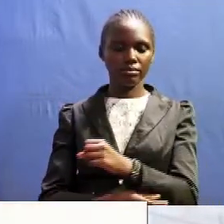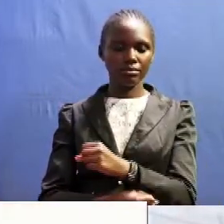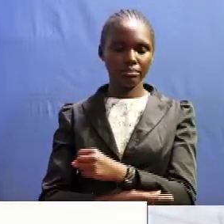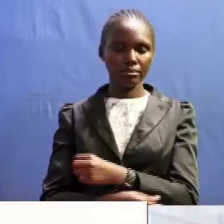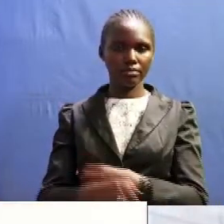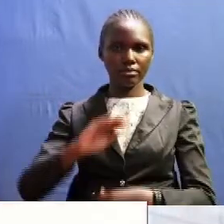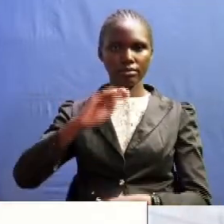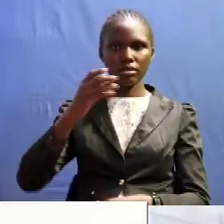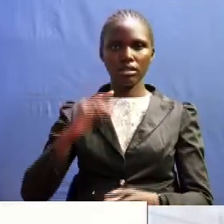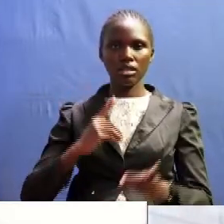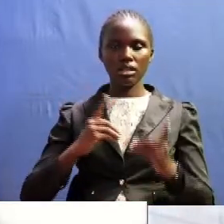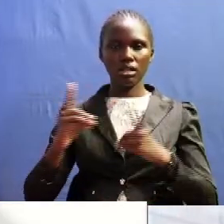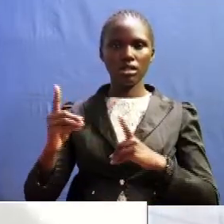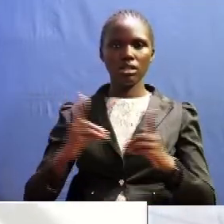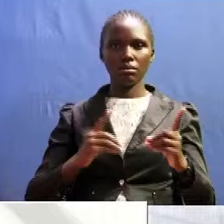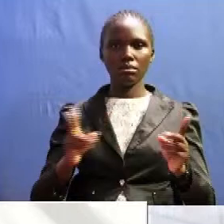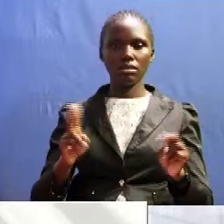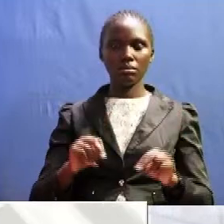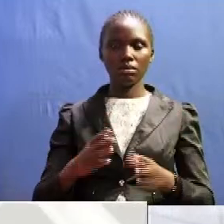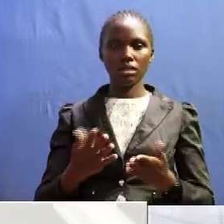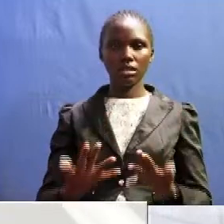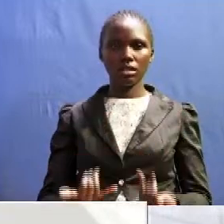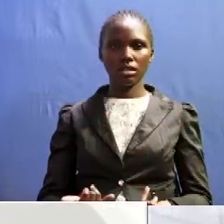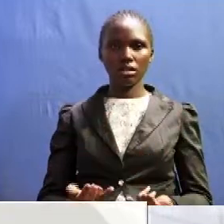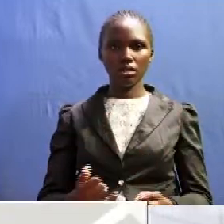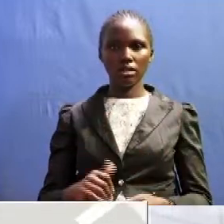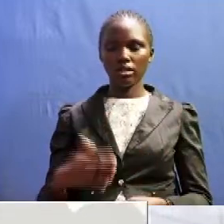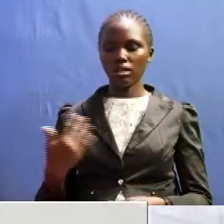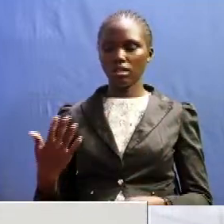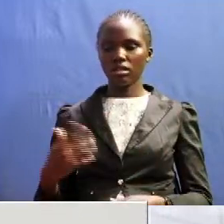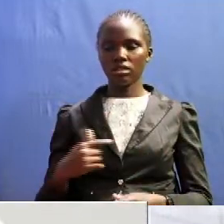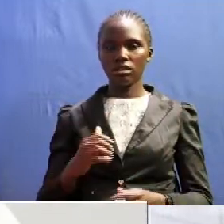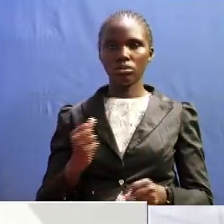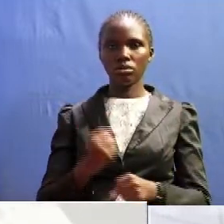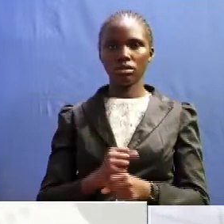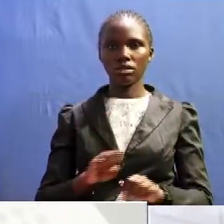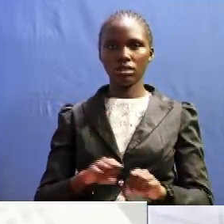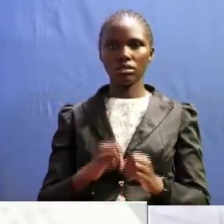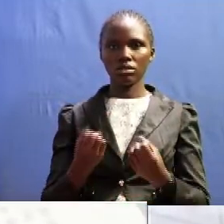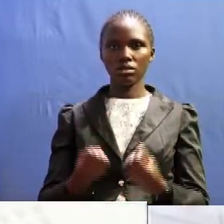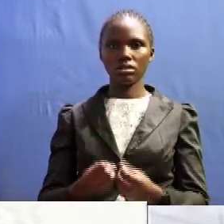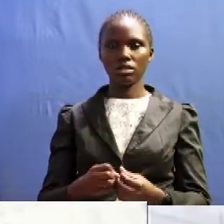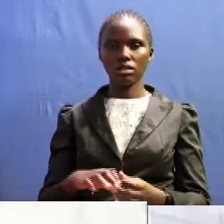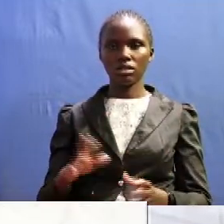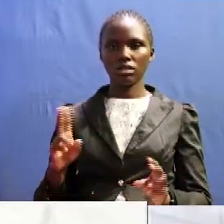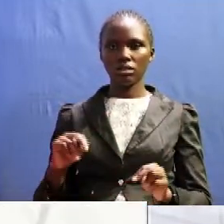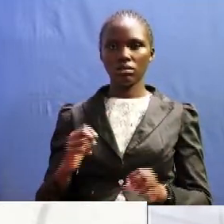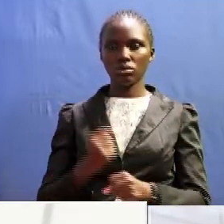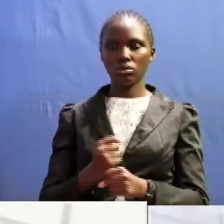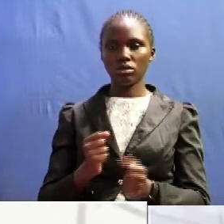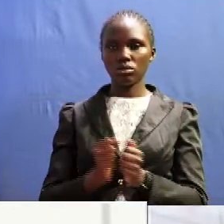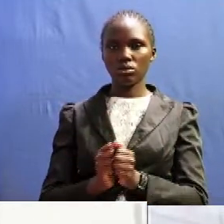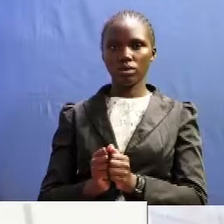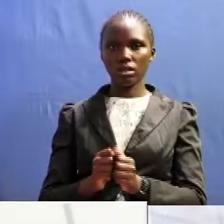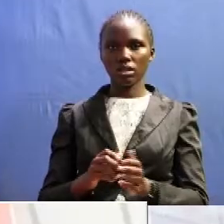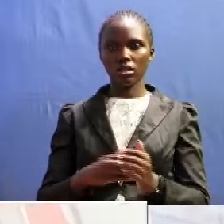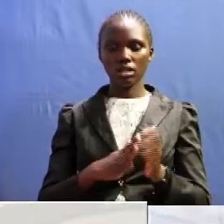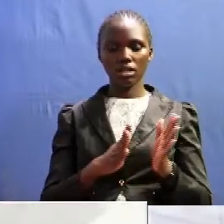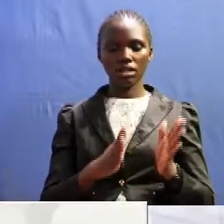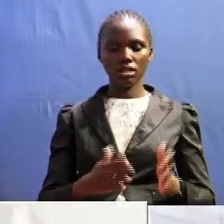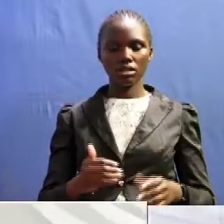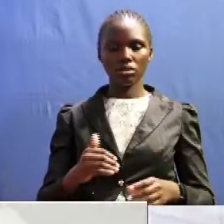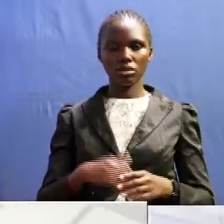debate has intensified. On the other hand, civil society have urged Kenyans and religious leaders to